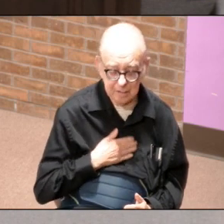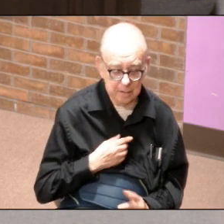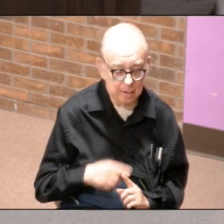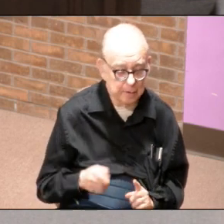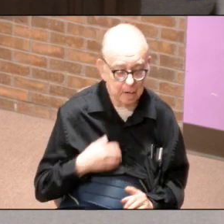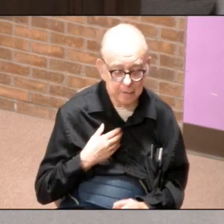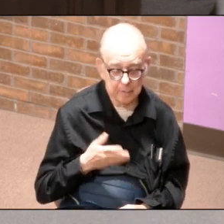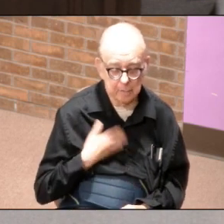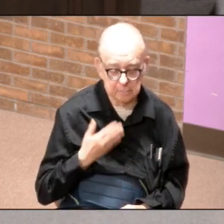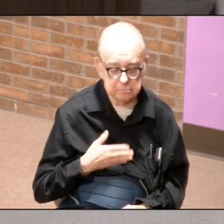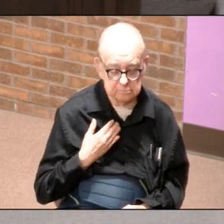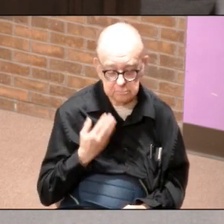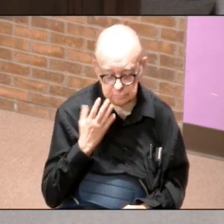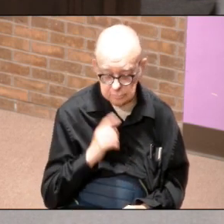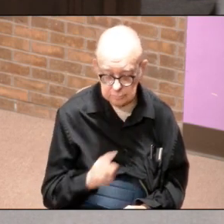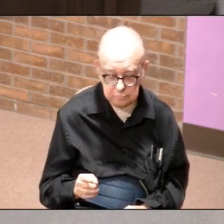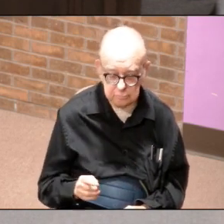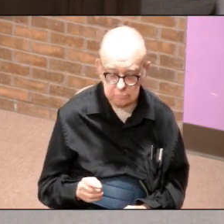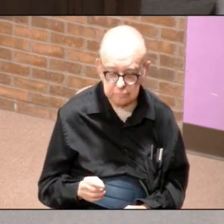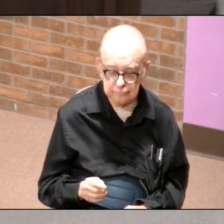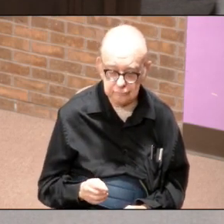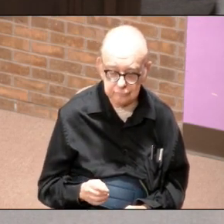happy. I don't know about you all.